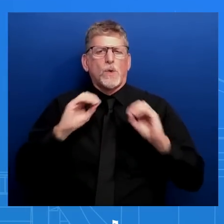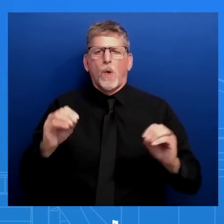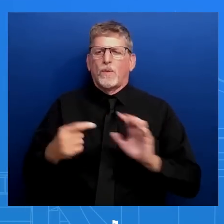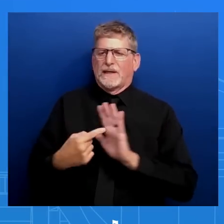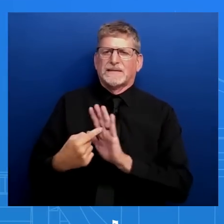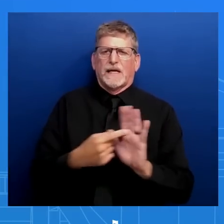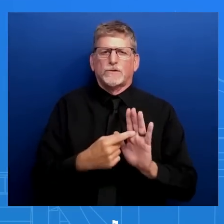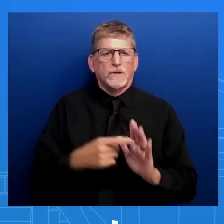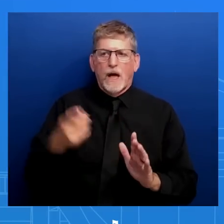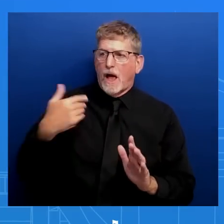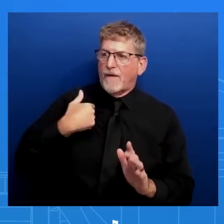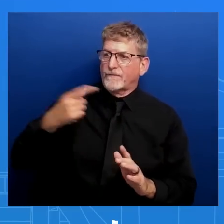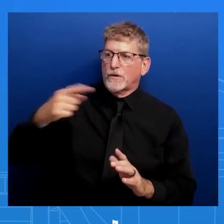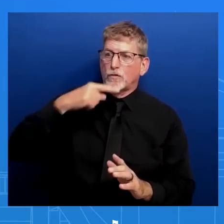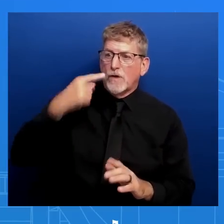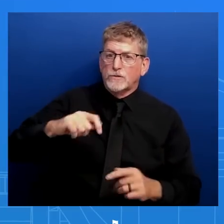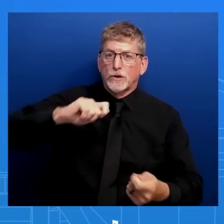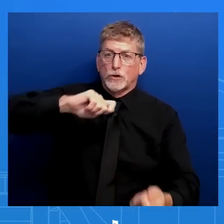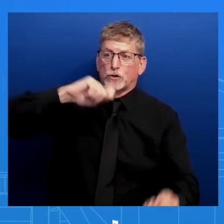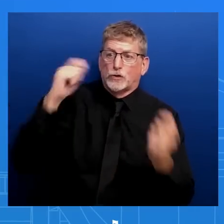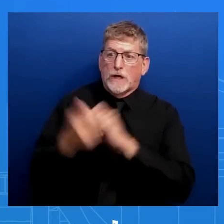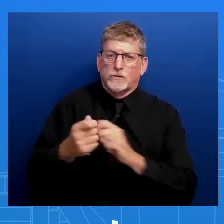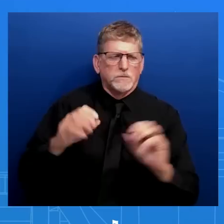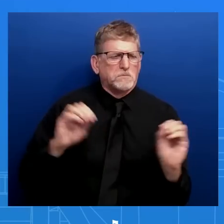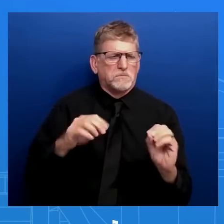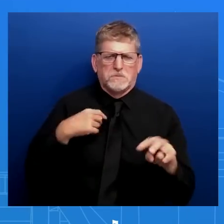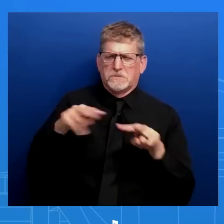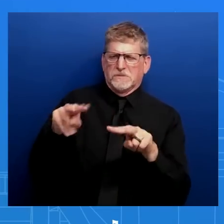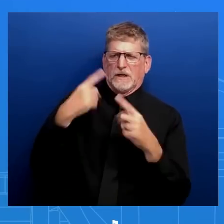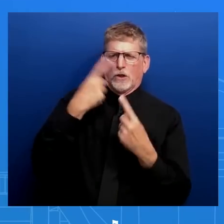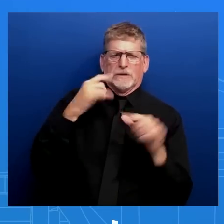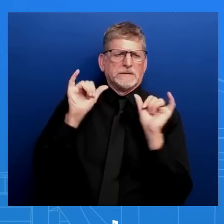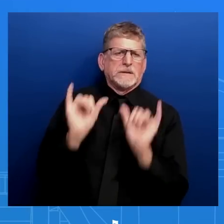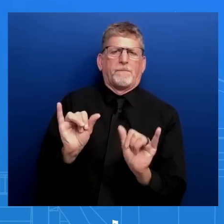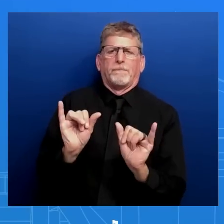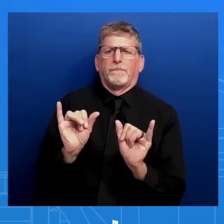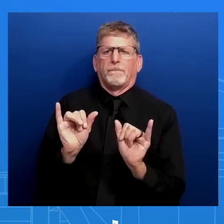seen in the chain of command for the Russian military forces.